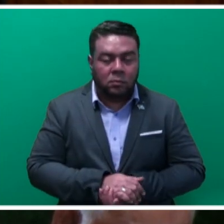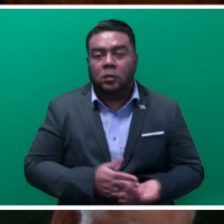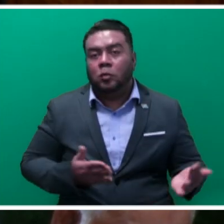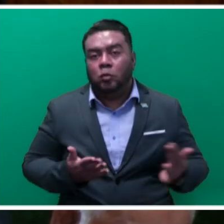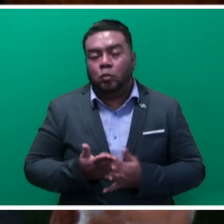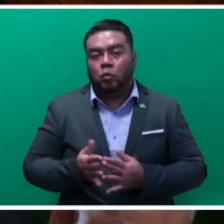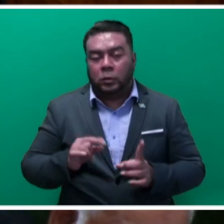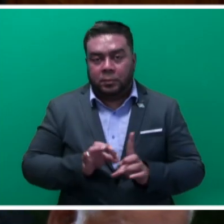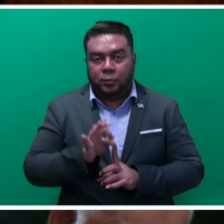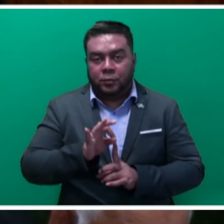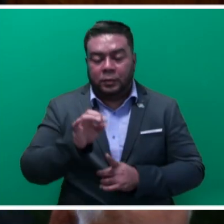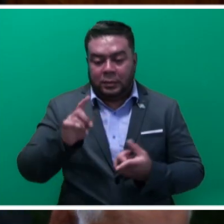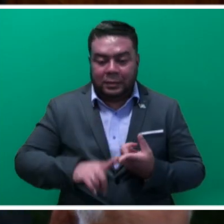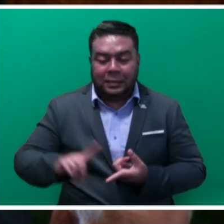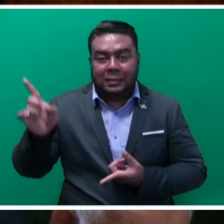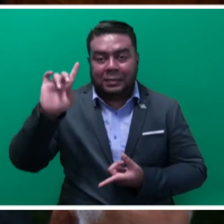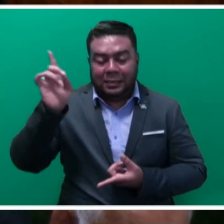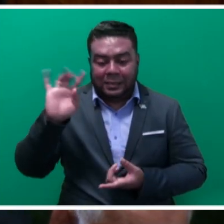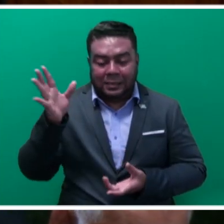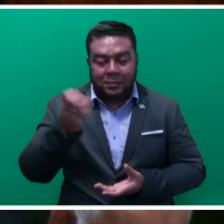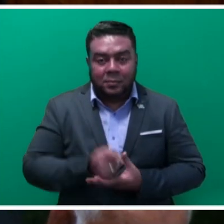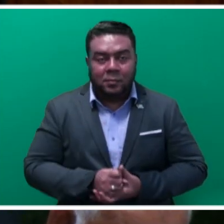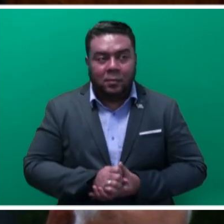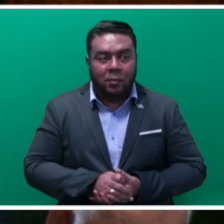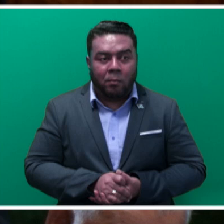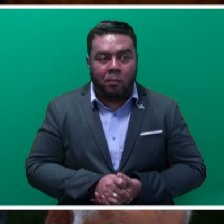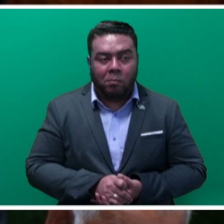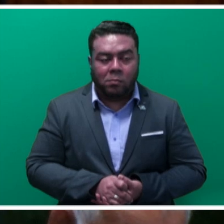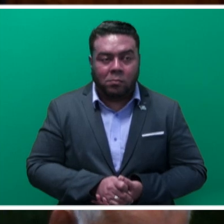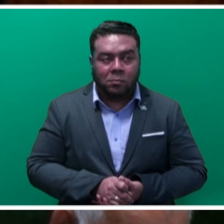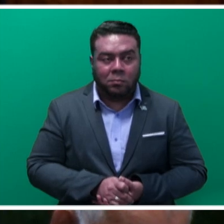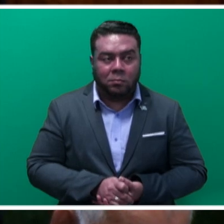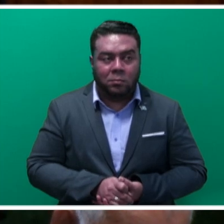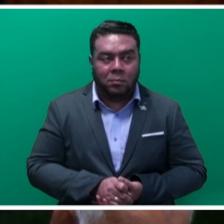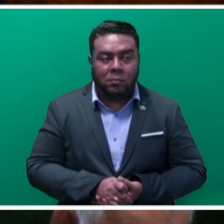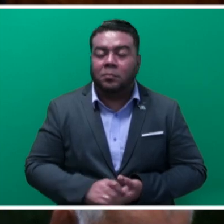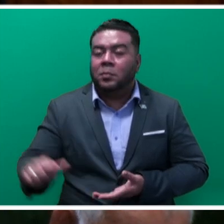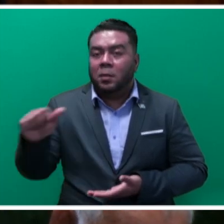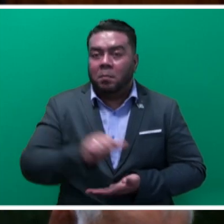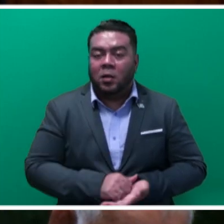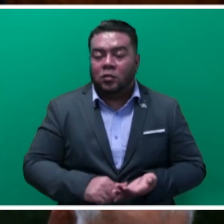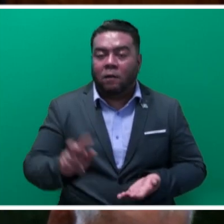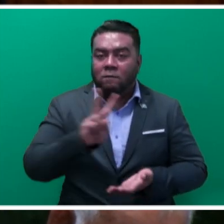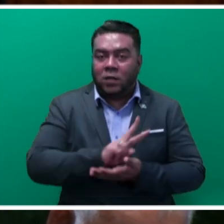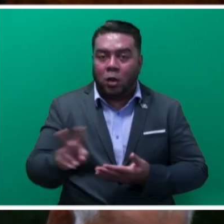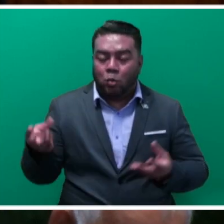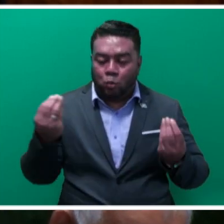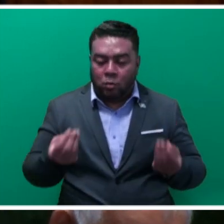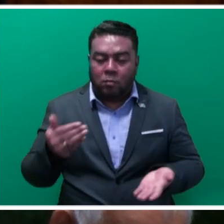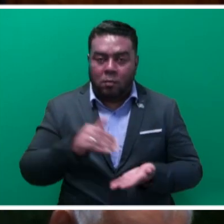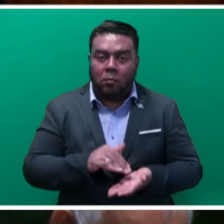improving electricity supply with the purchase of generators, purchase of value-adding machines, cooler